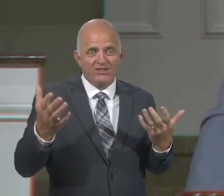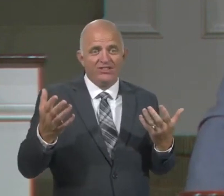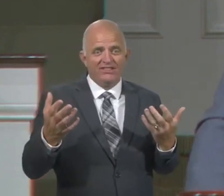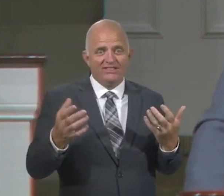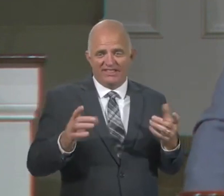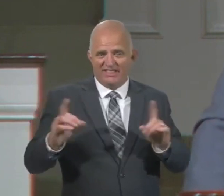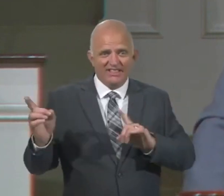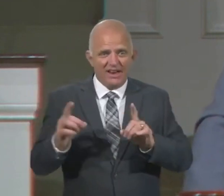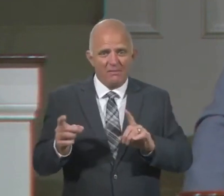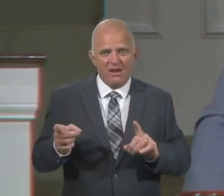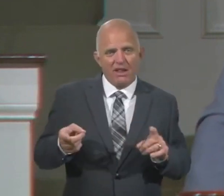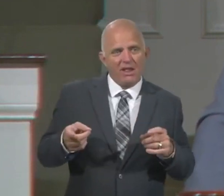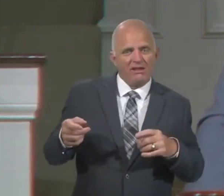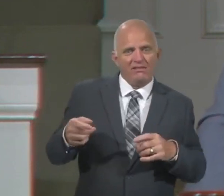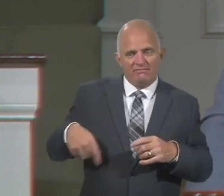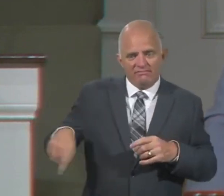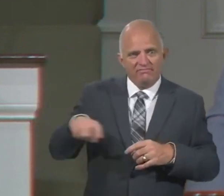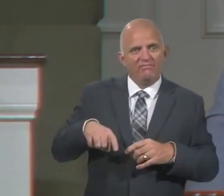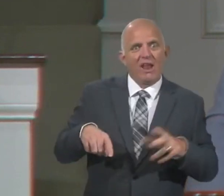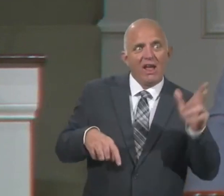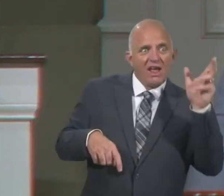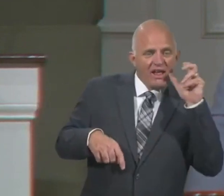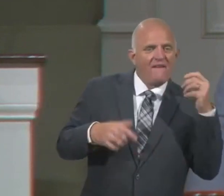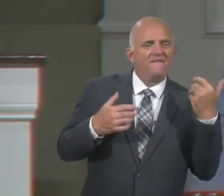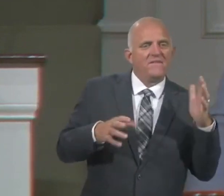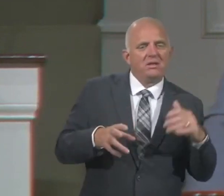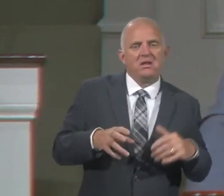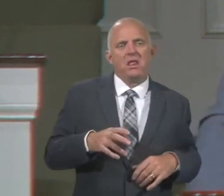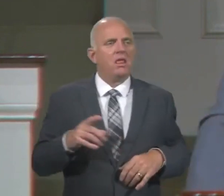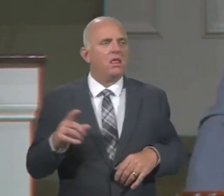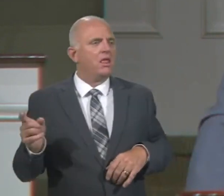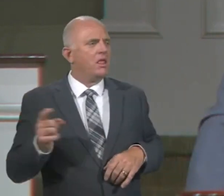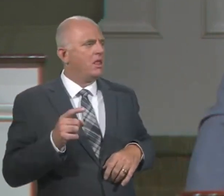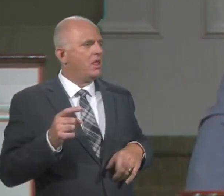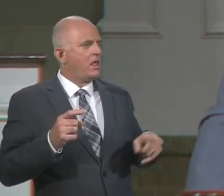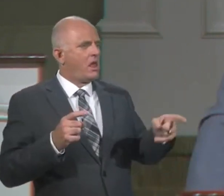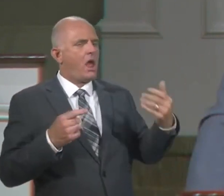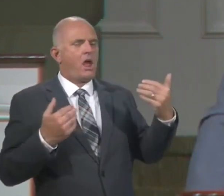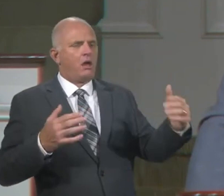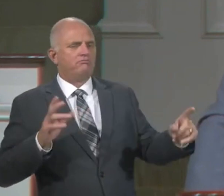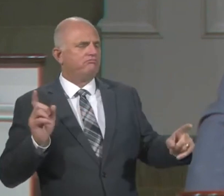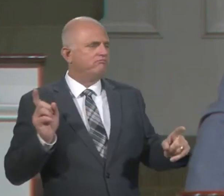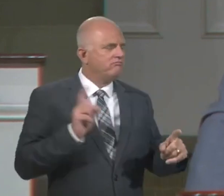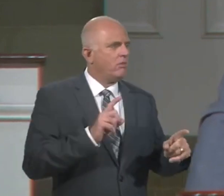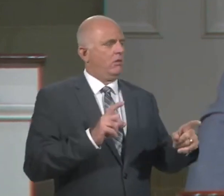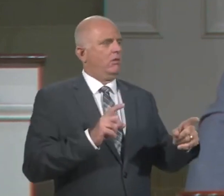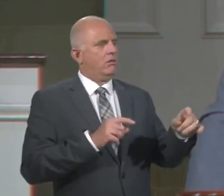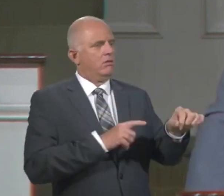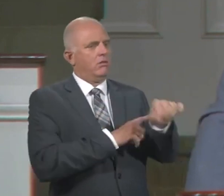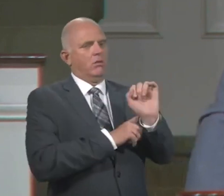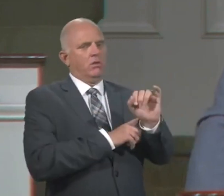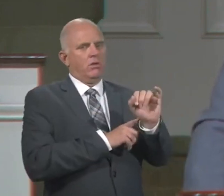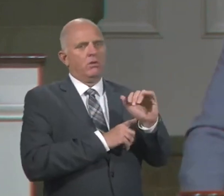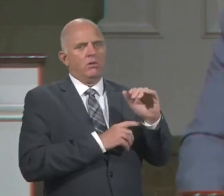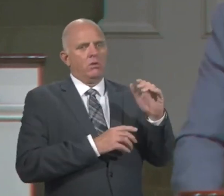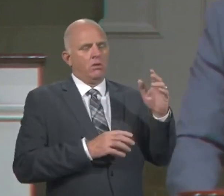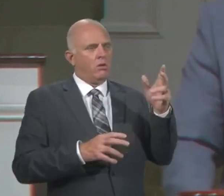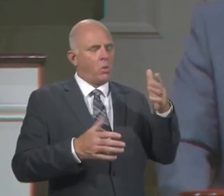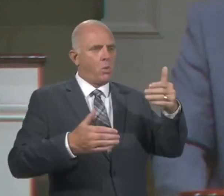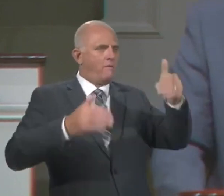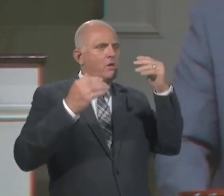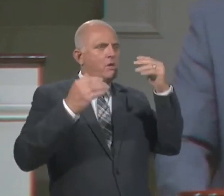that he was overwhelmed and captivated by what he just observed. And I wonder if he